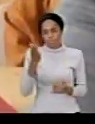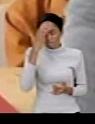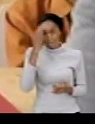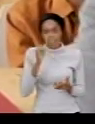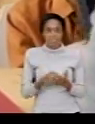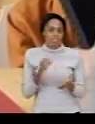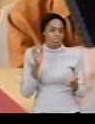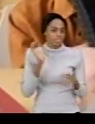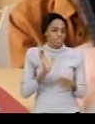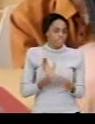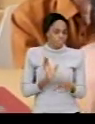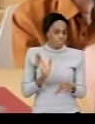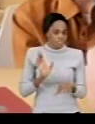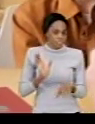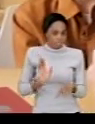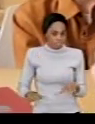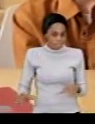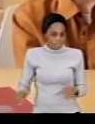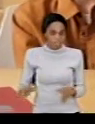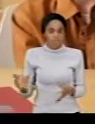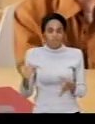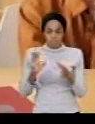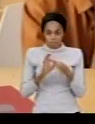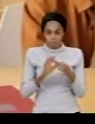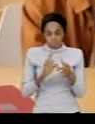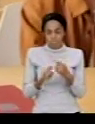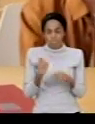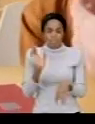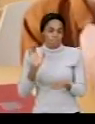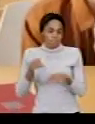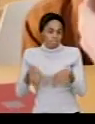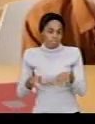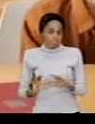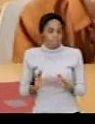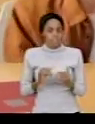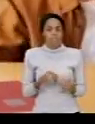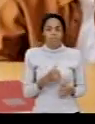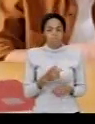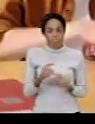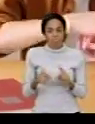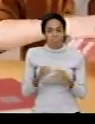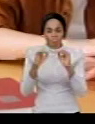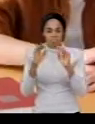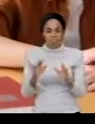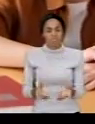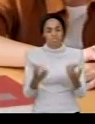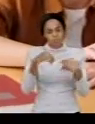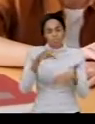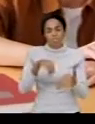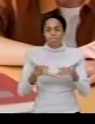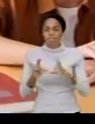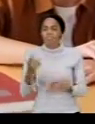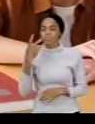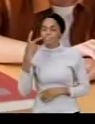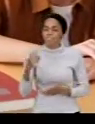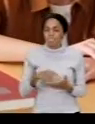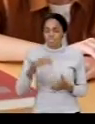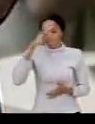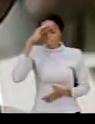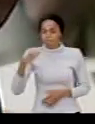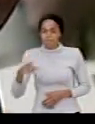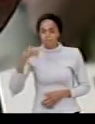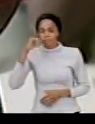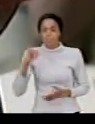And every time the teacher comes there to that class, he expects to find this boy. He expects to find this girl. That's why he'll bring